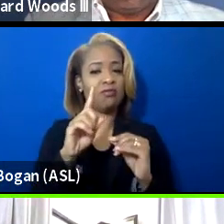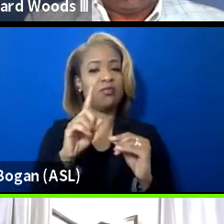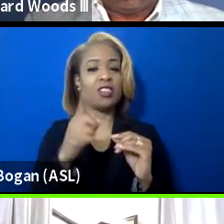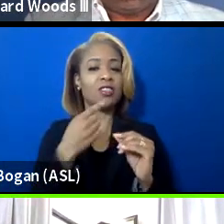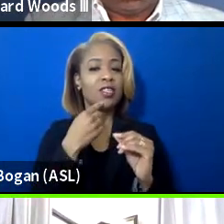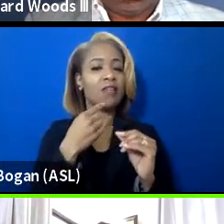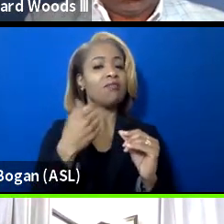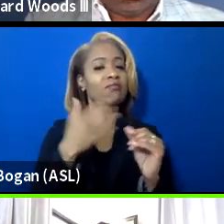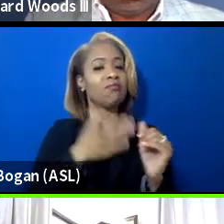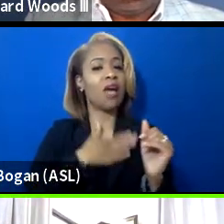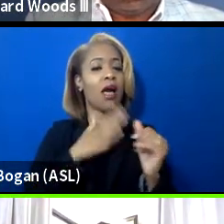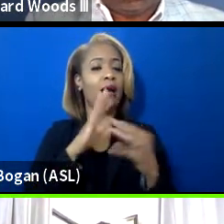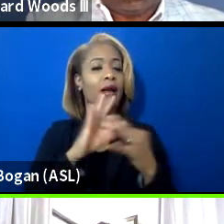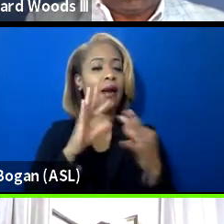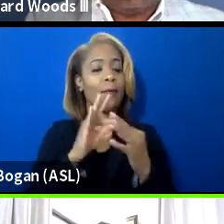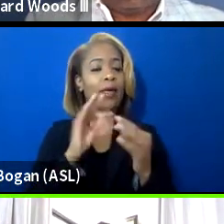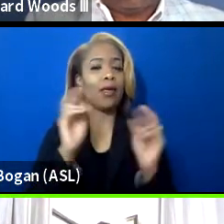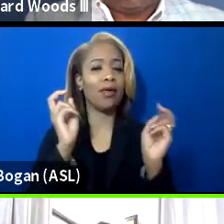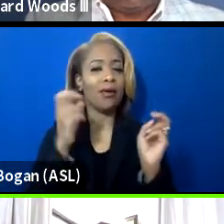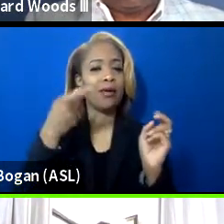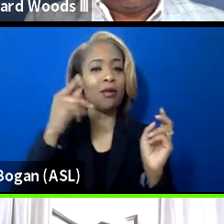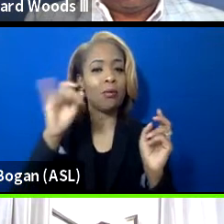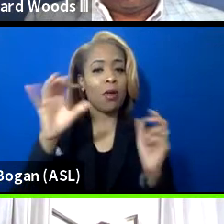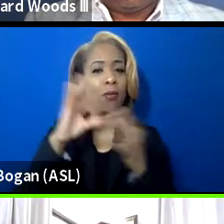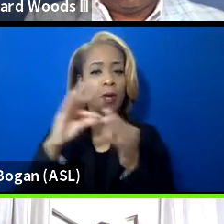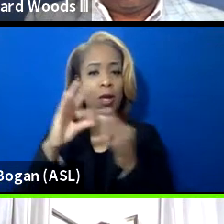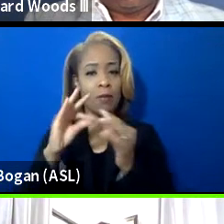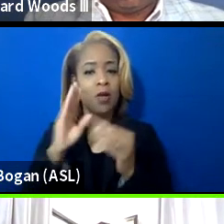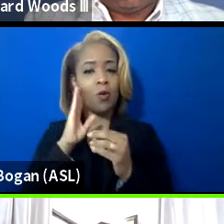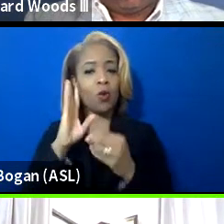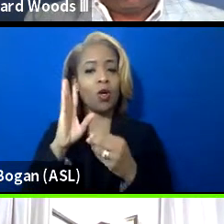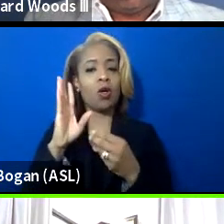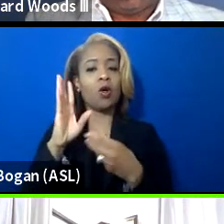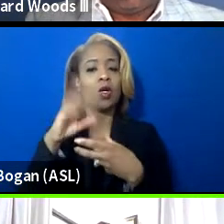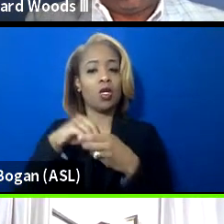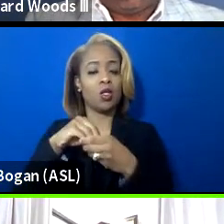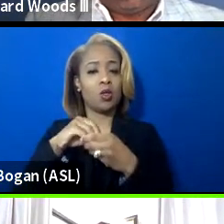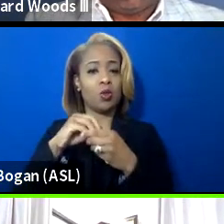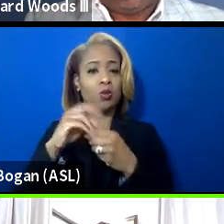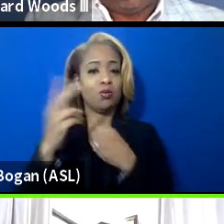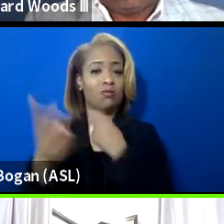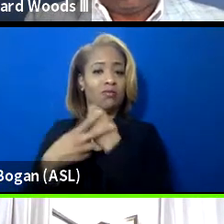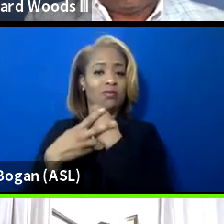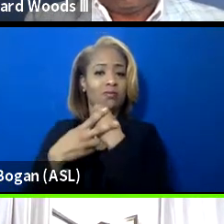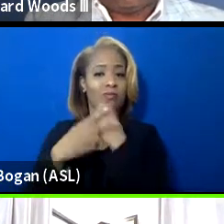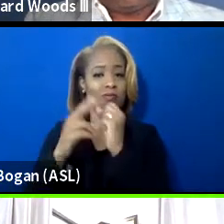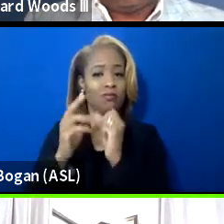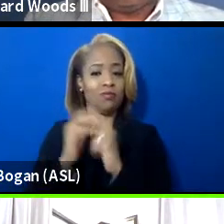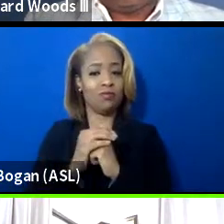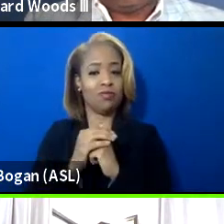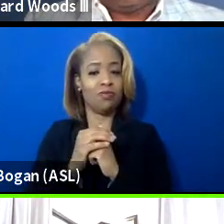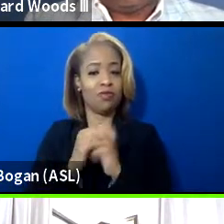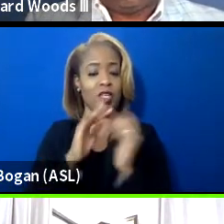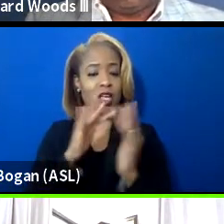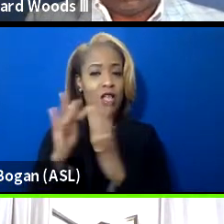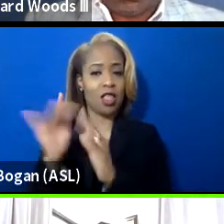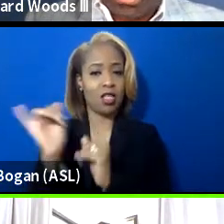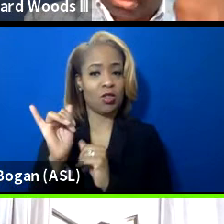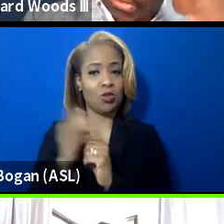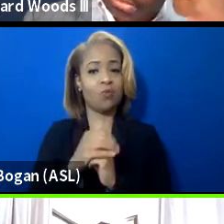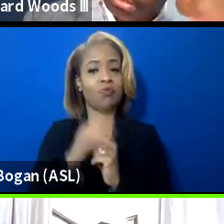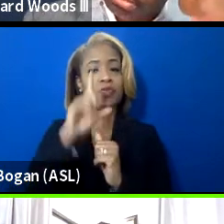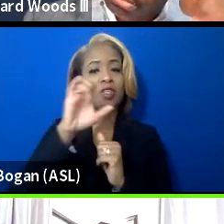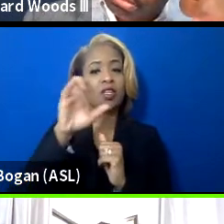comment as public comment. It will be included in the online meeting archive for the commission. Public comment sign-up links are also posted